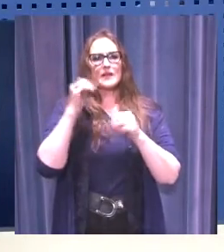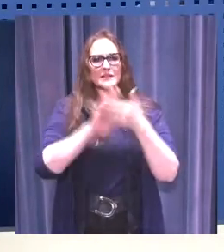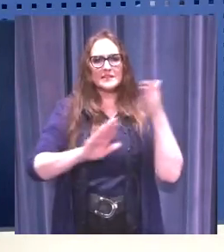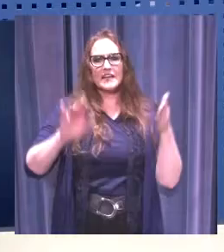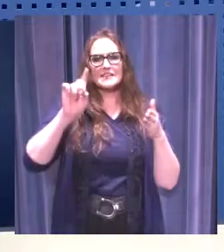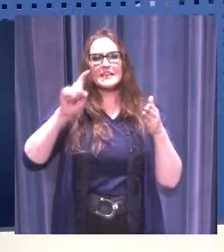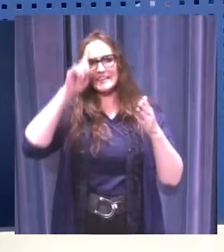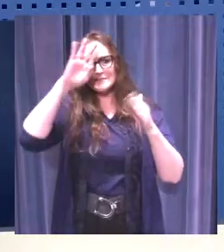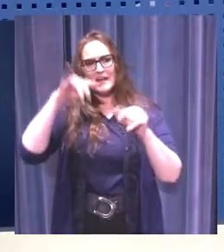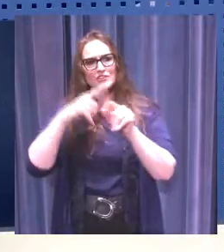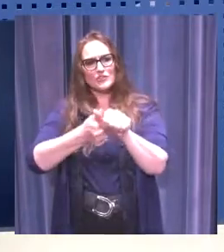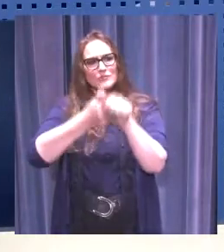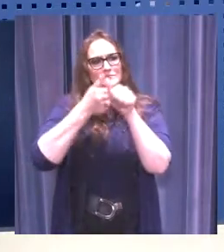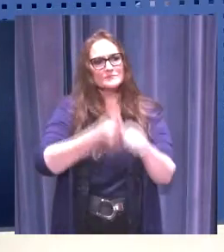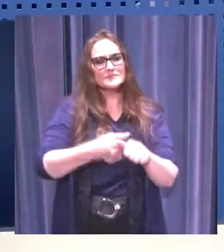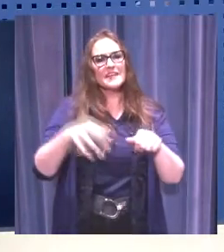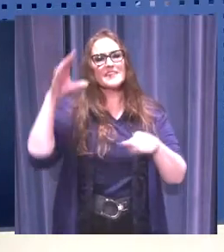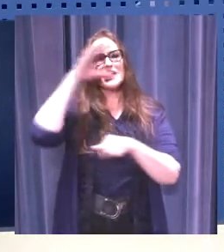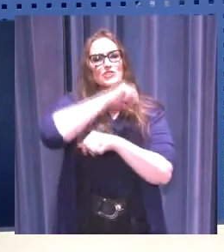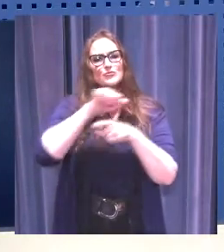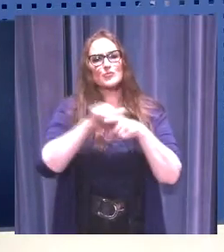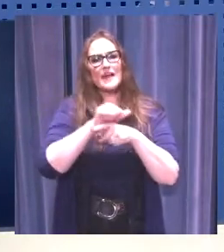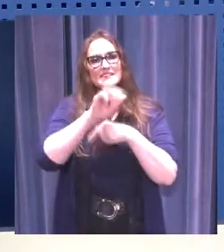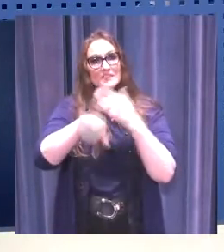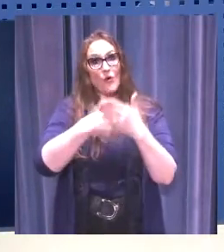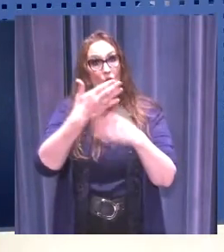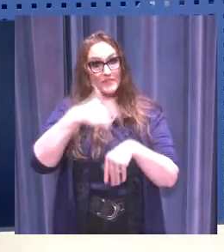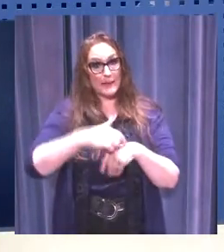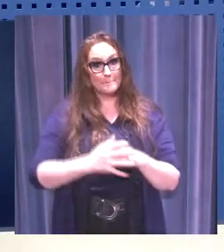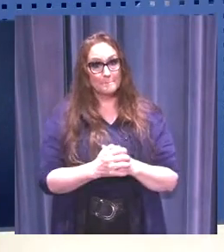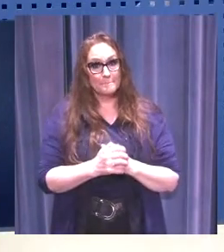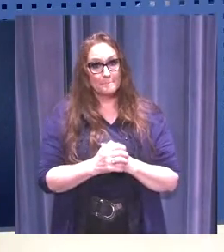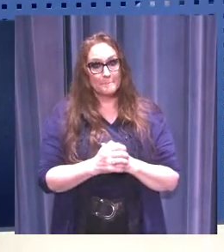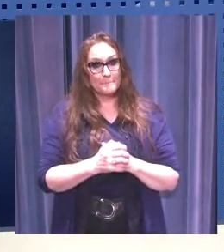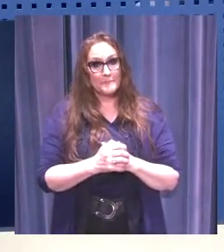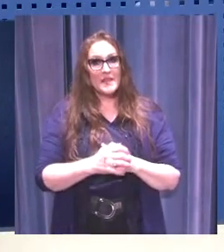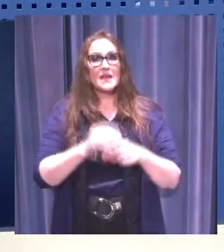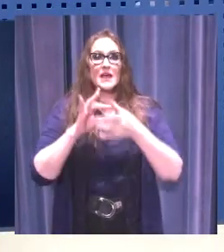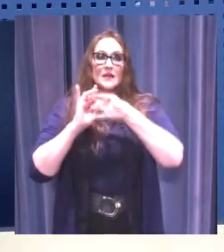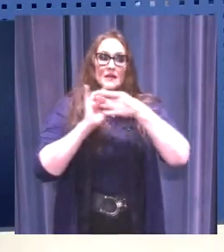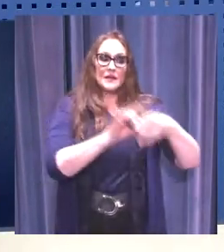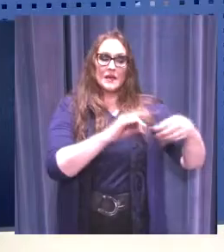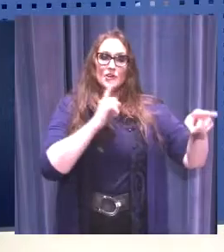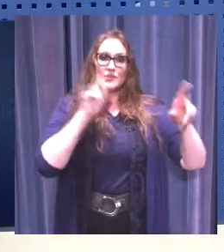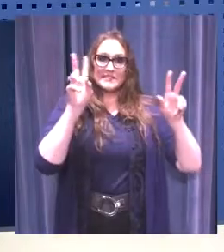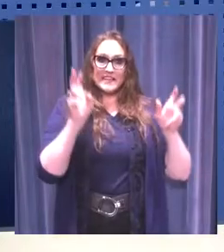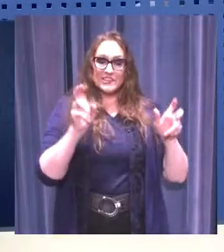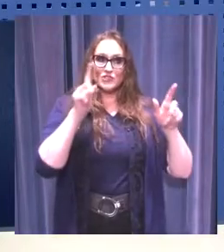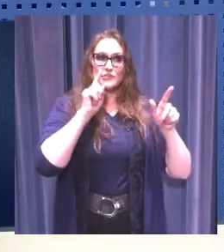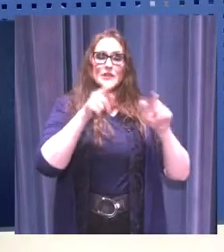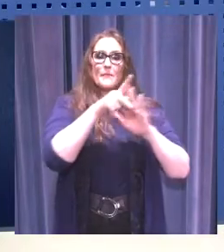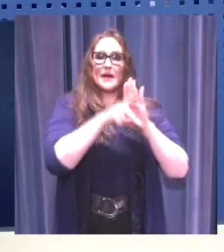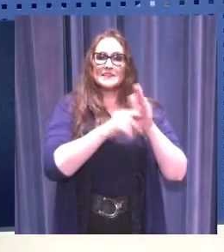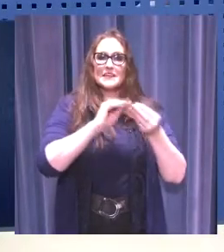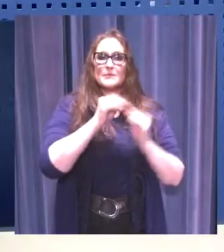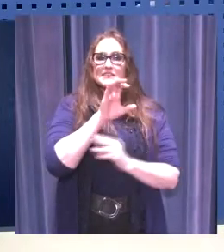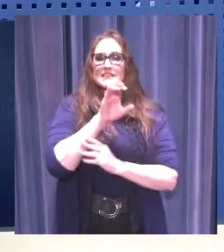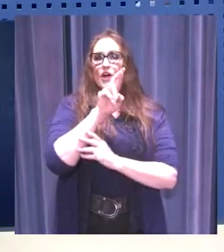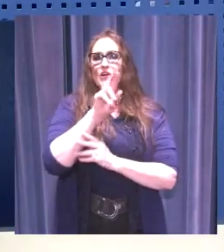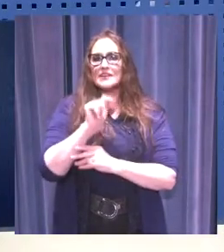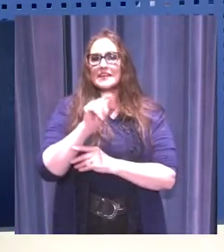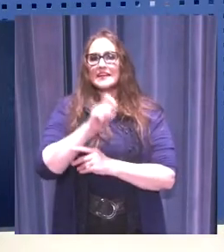to be compliant with the assumed practices at all times. In reference to these particular issues, policy number